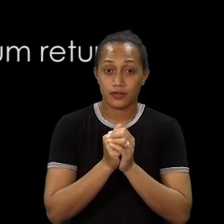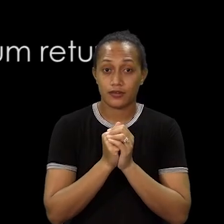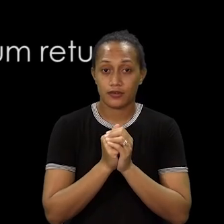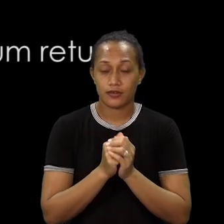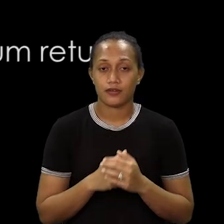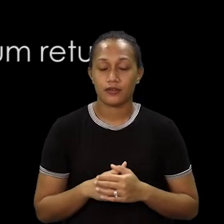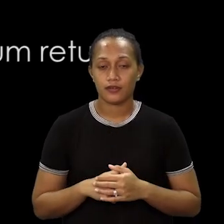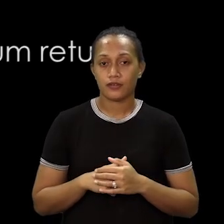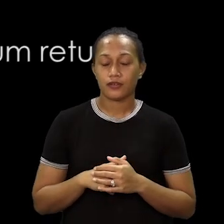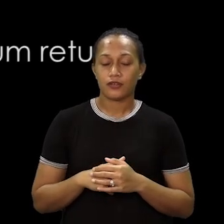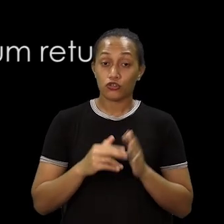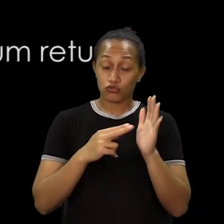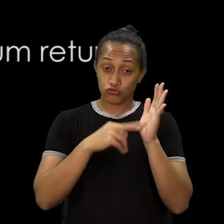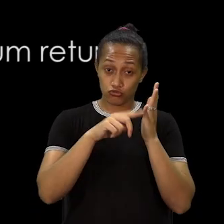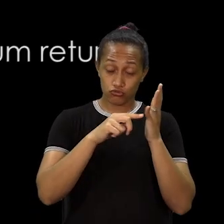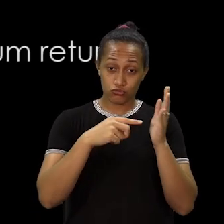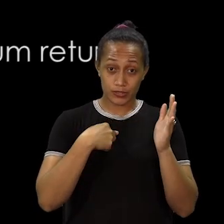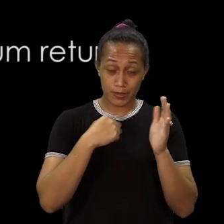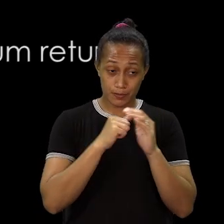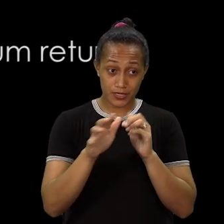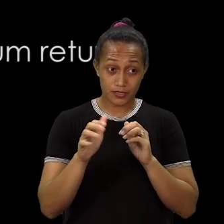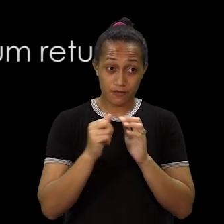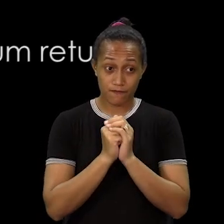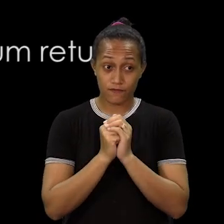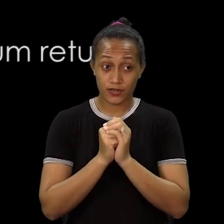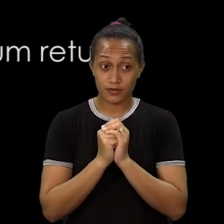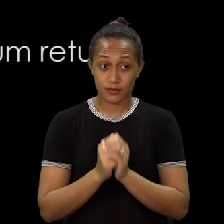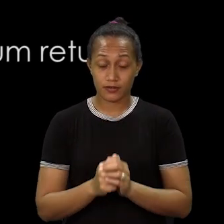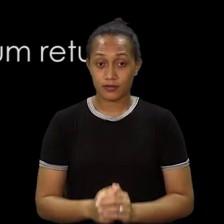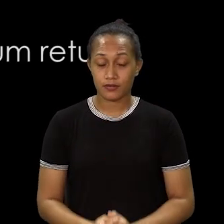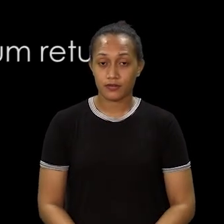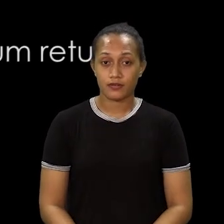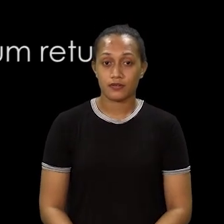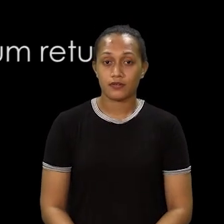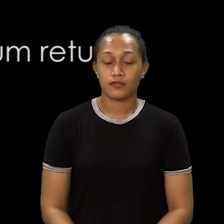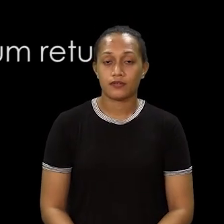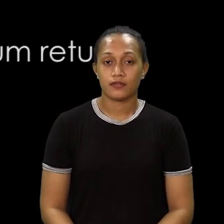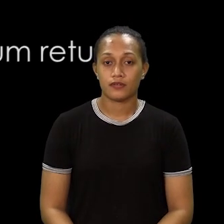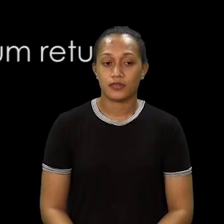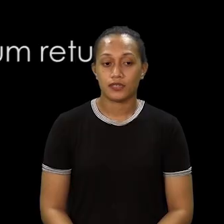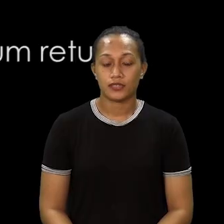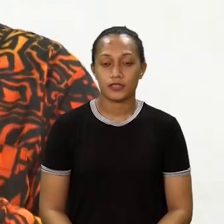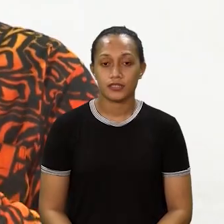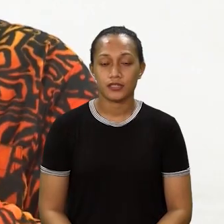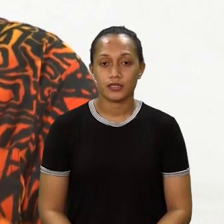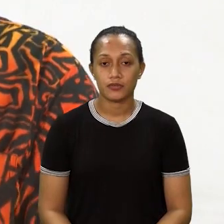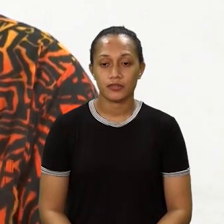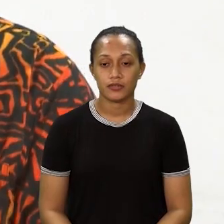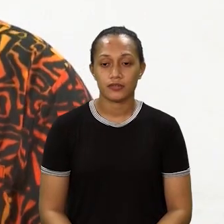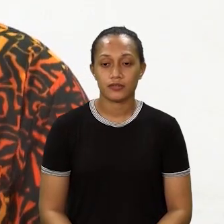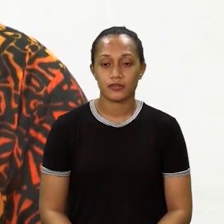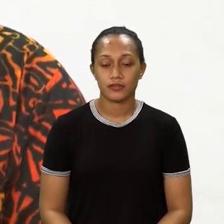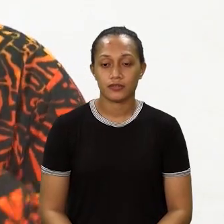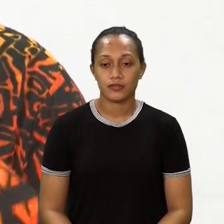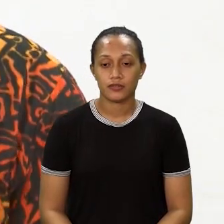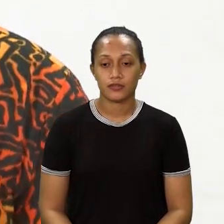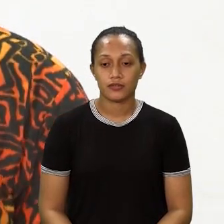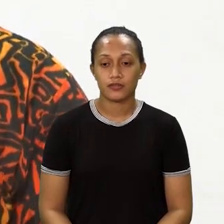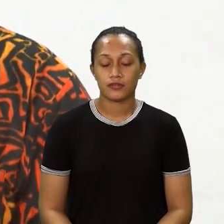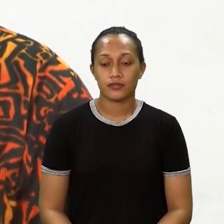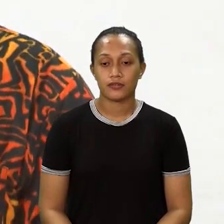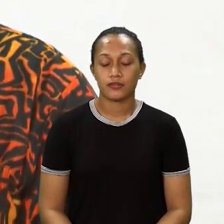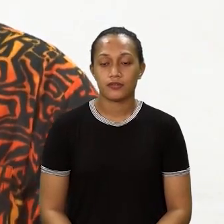no is my best friend. No is my best friend. Right? Very good. Right?